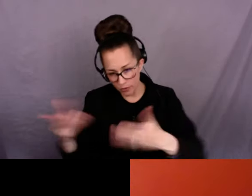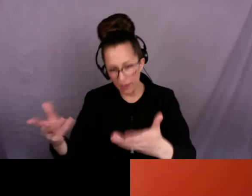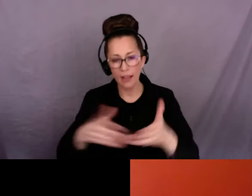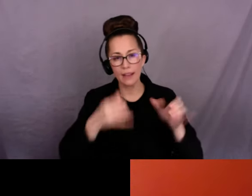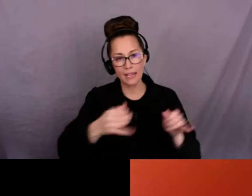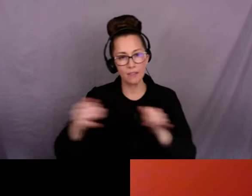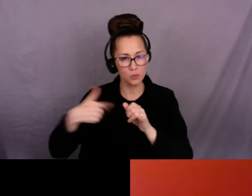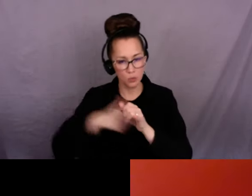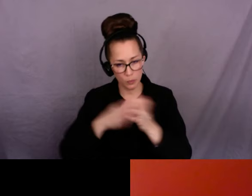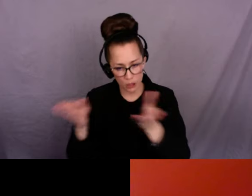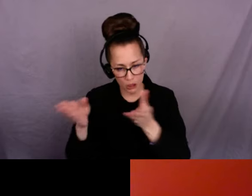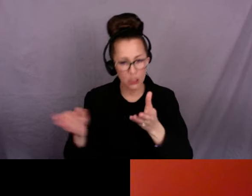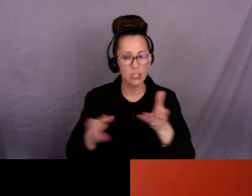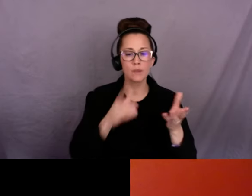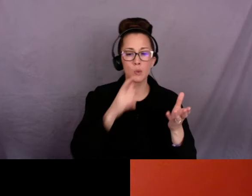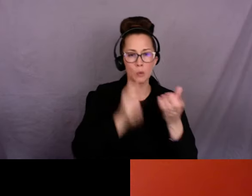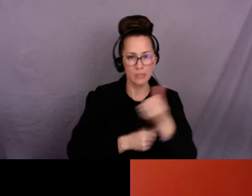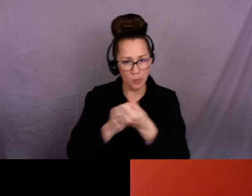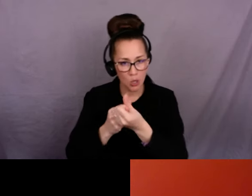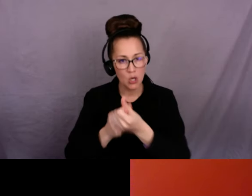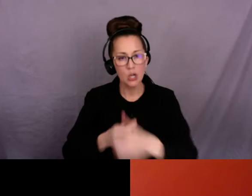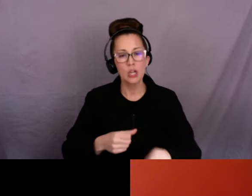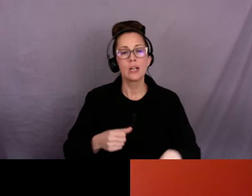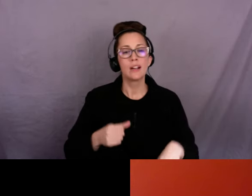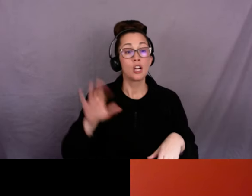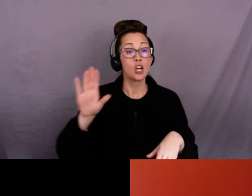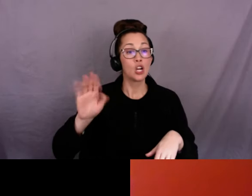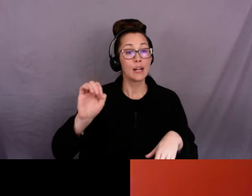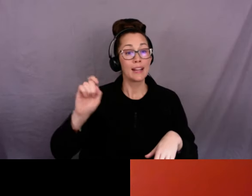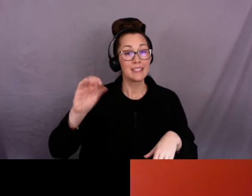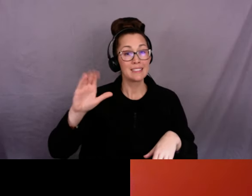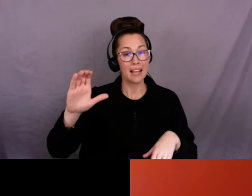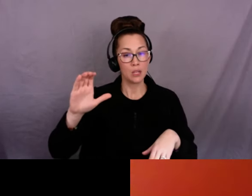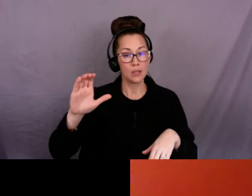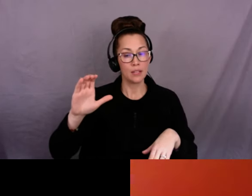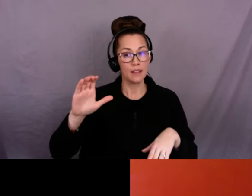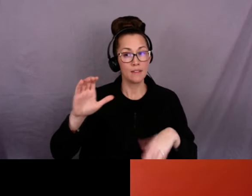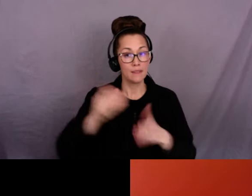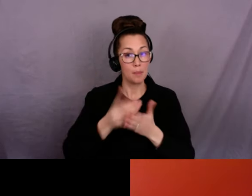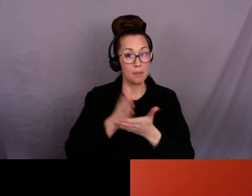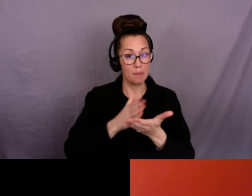we support. And then in addition to that, her executive budget proposal, which came out in February,